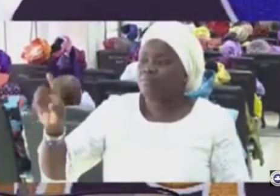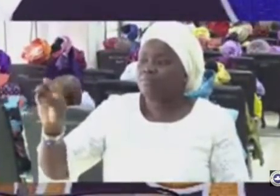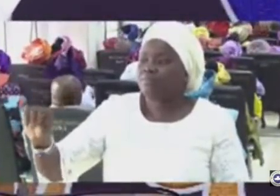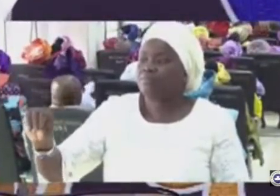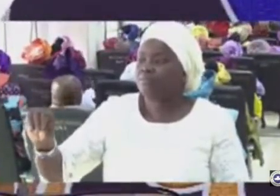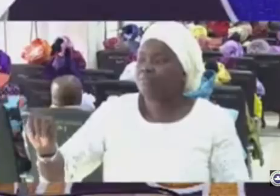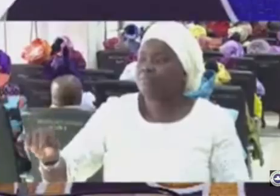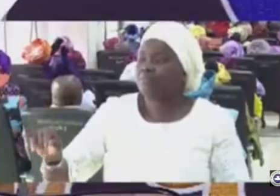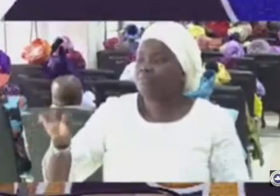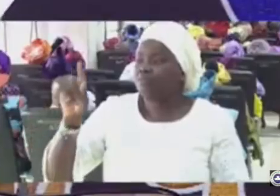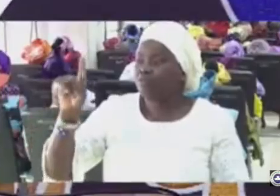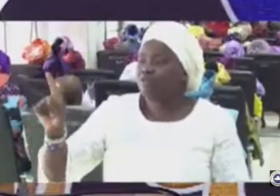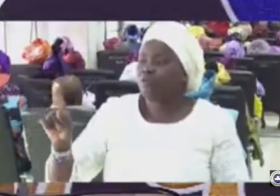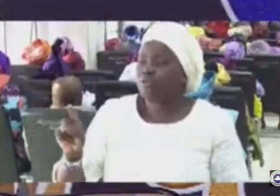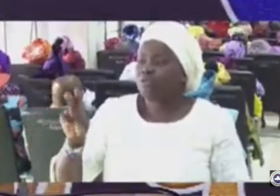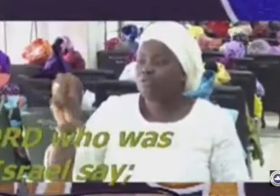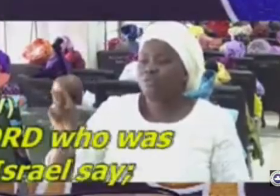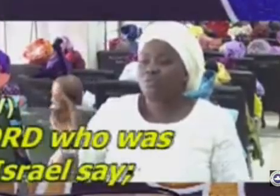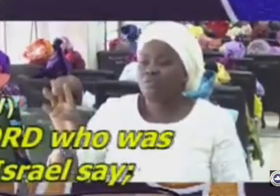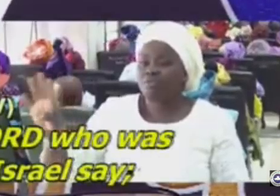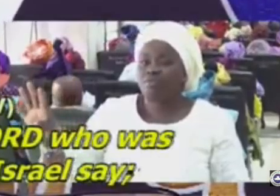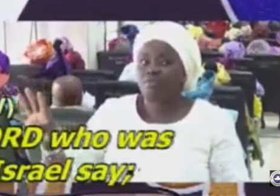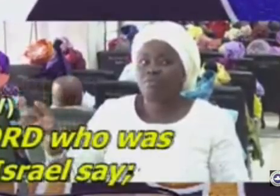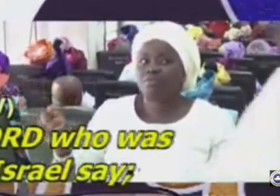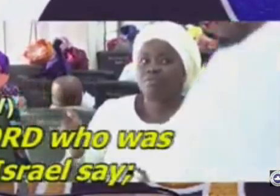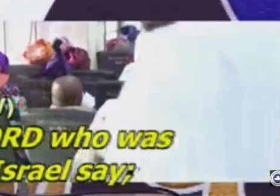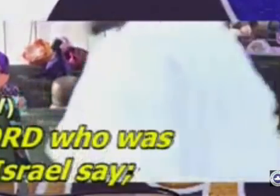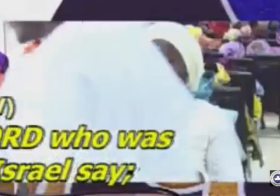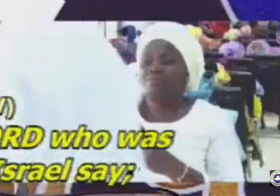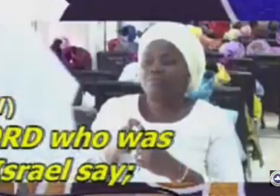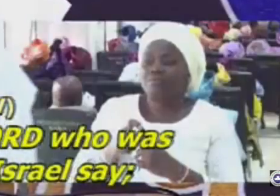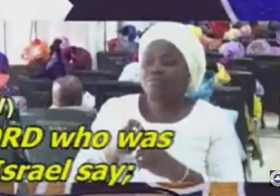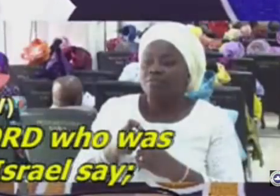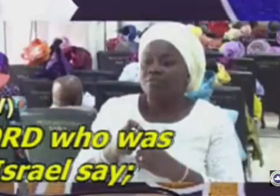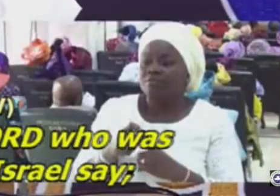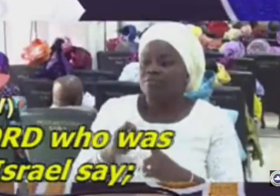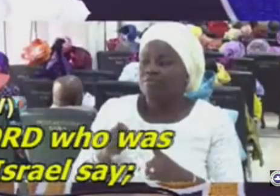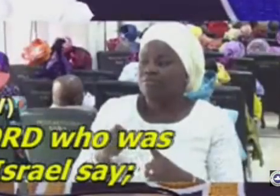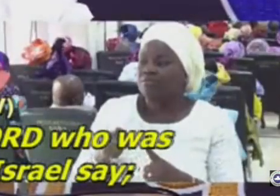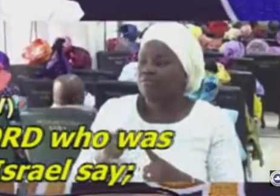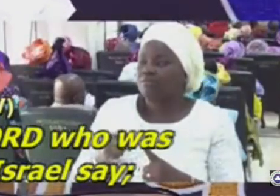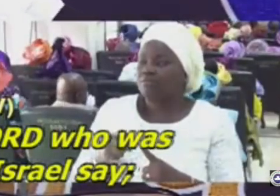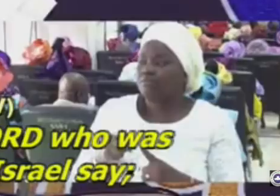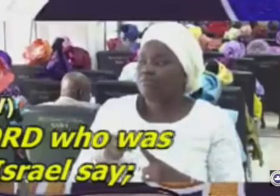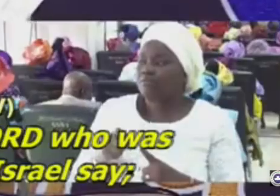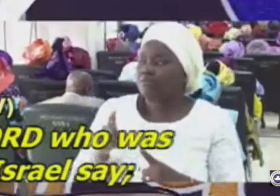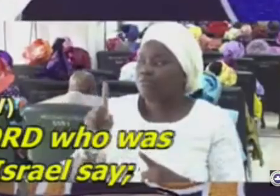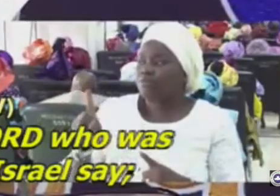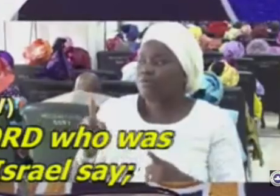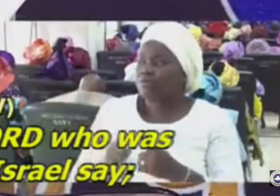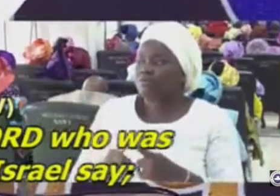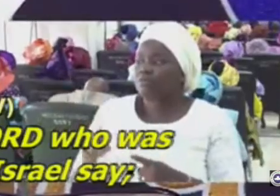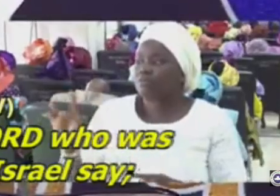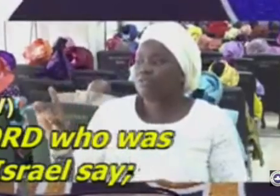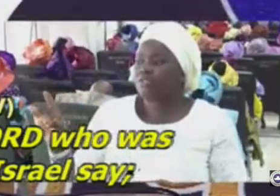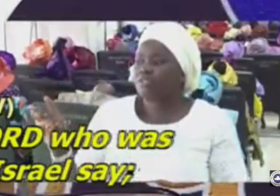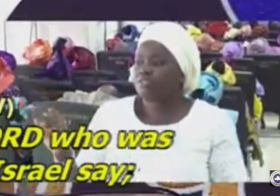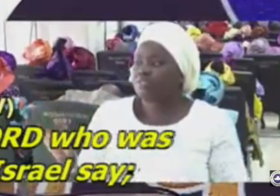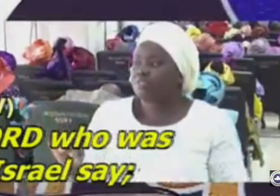Psalm 124 from verse 1 to 8 tells us, if it had not been God on our side,